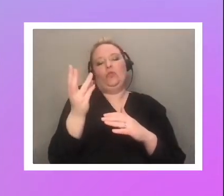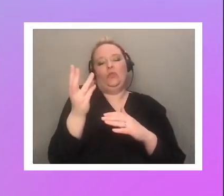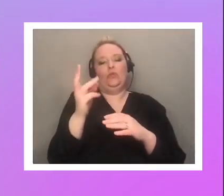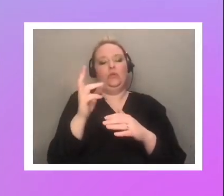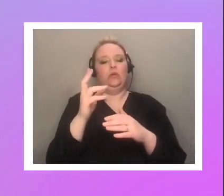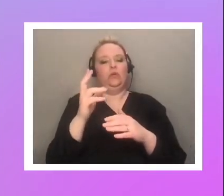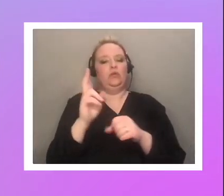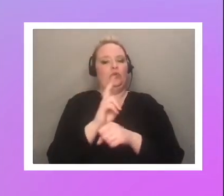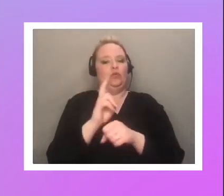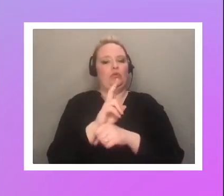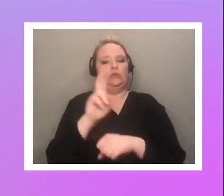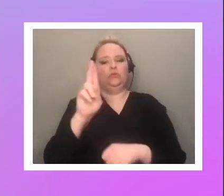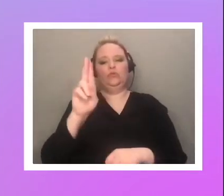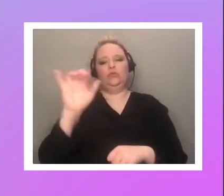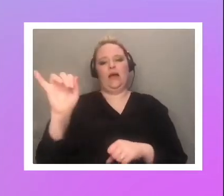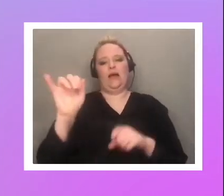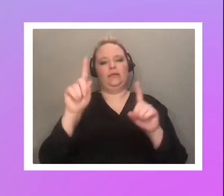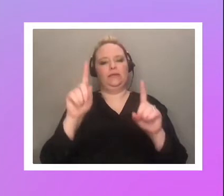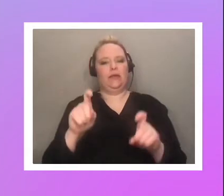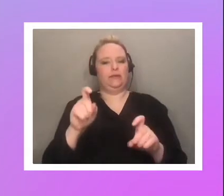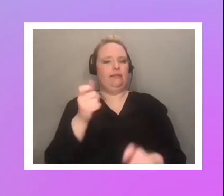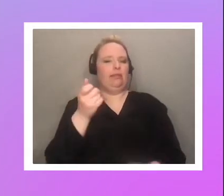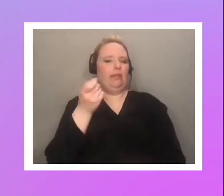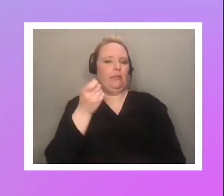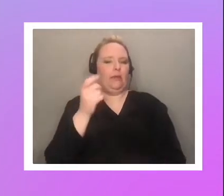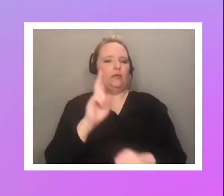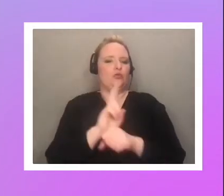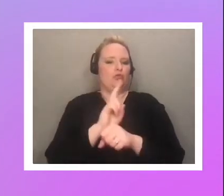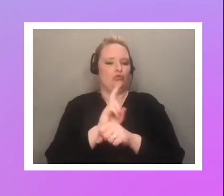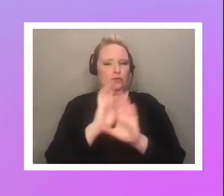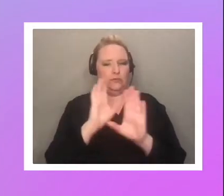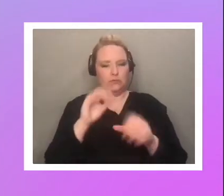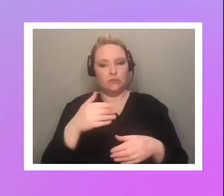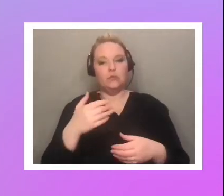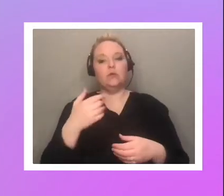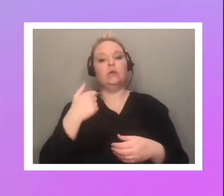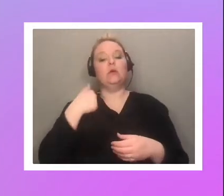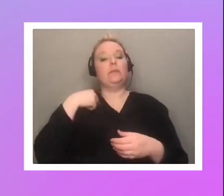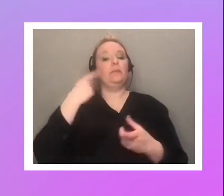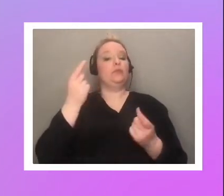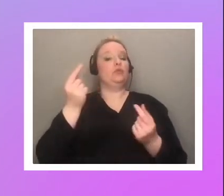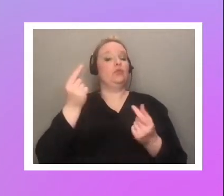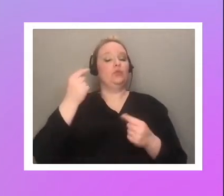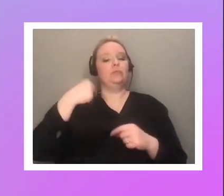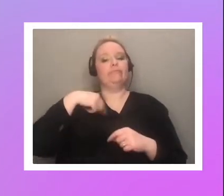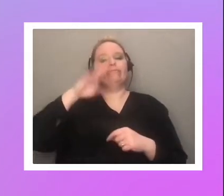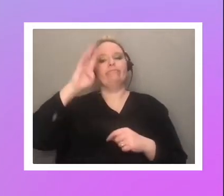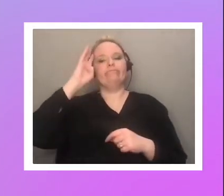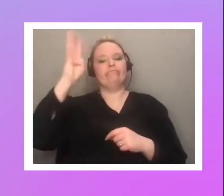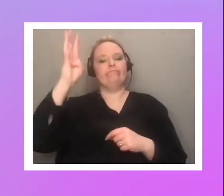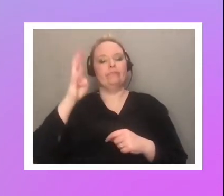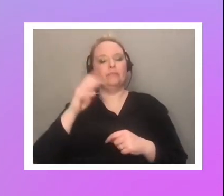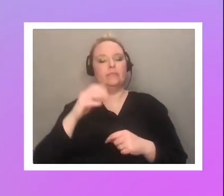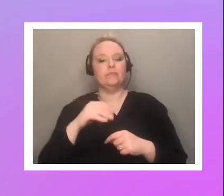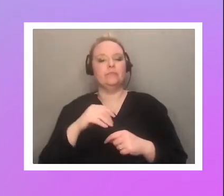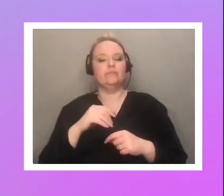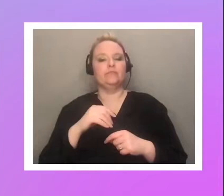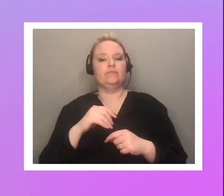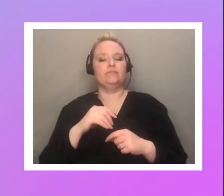of UI test. So what I've come up with is a